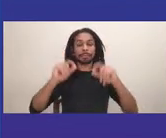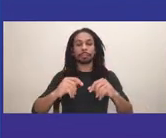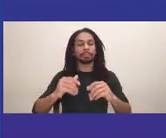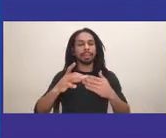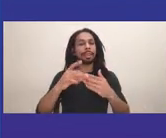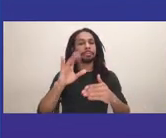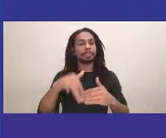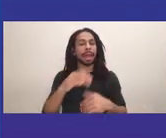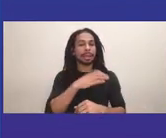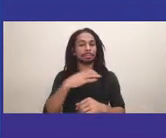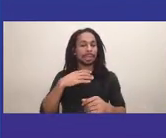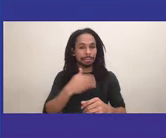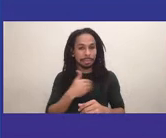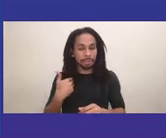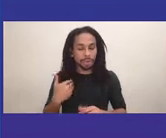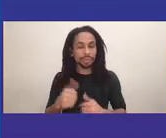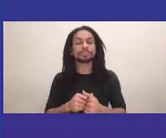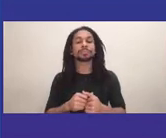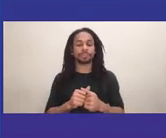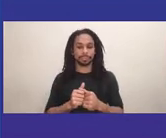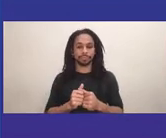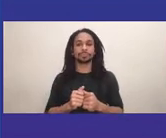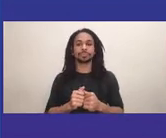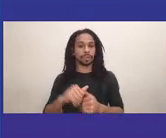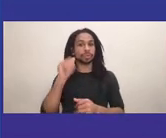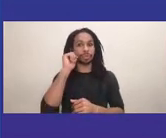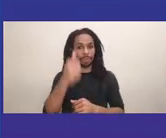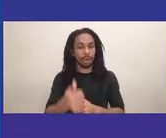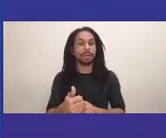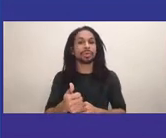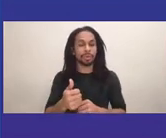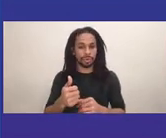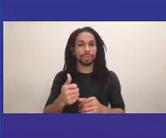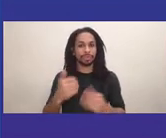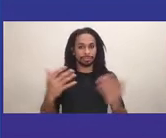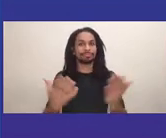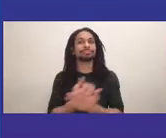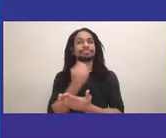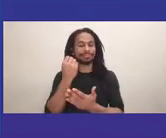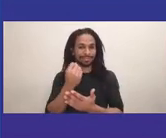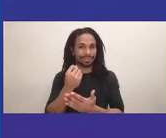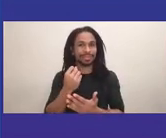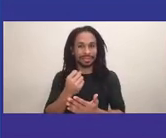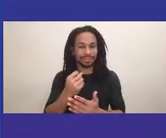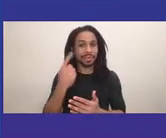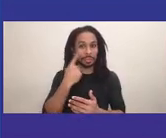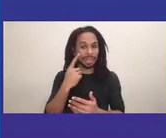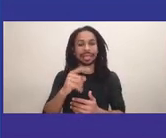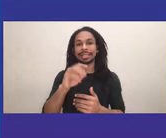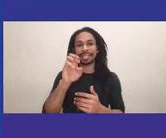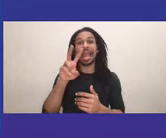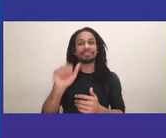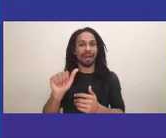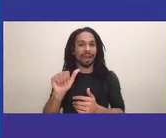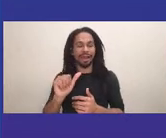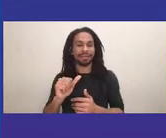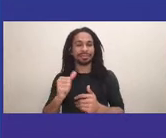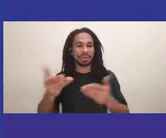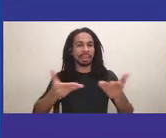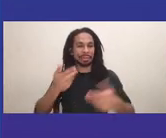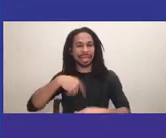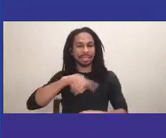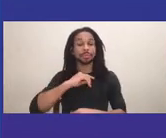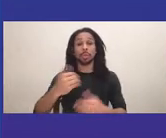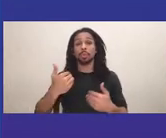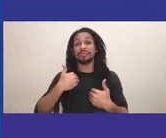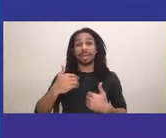members. Tomorrow you'll get to witness Evaya Santewa welcoming us. We have daily debriefs that